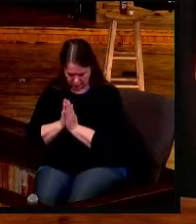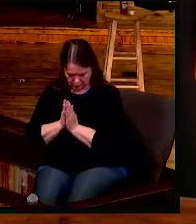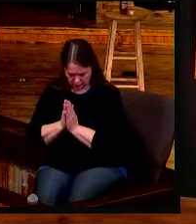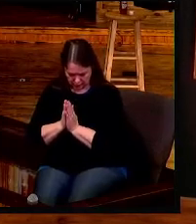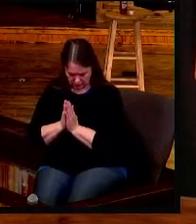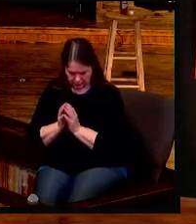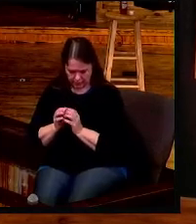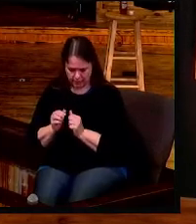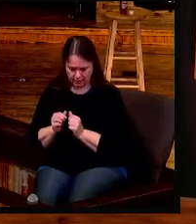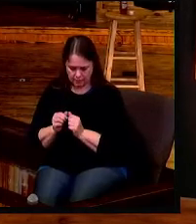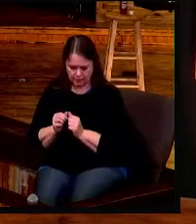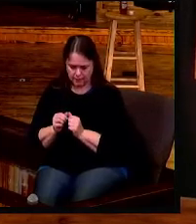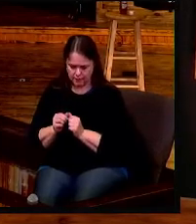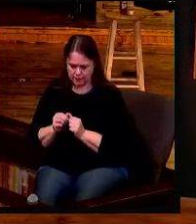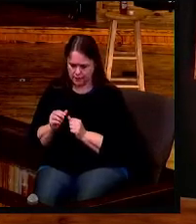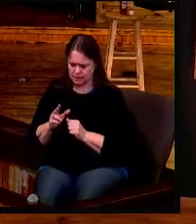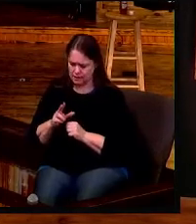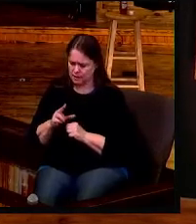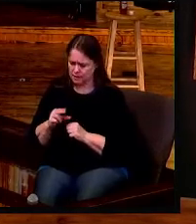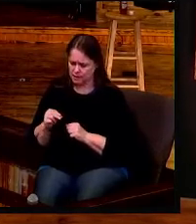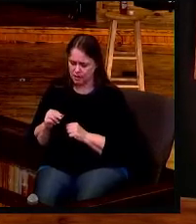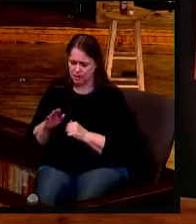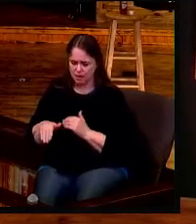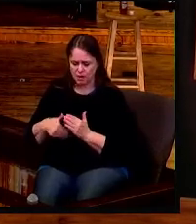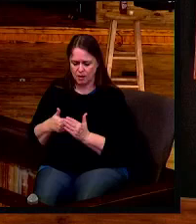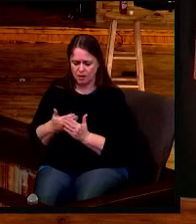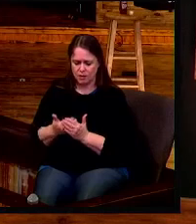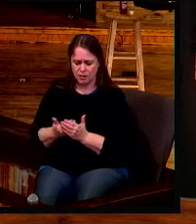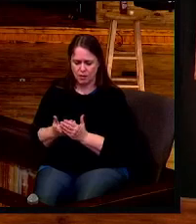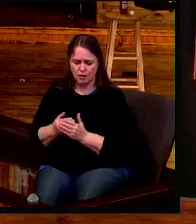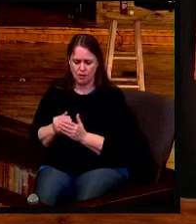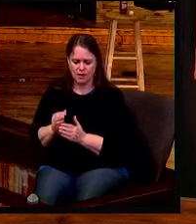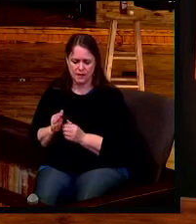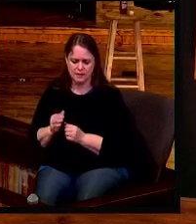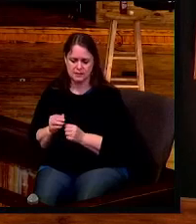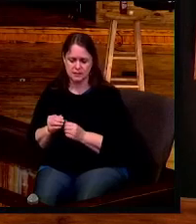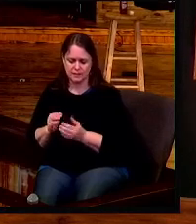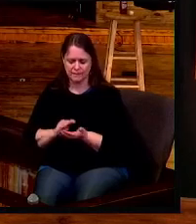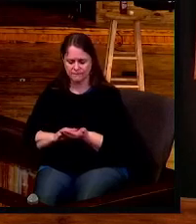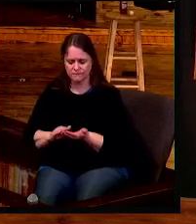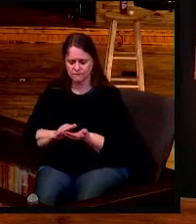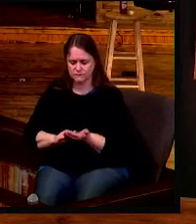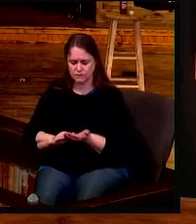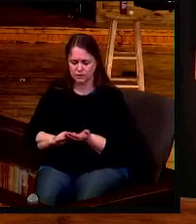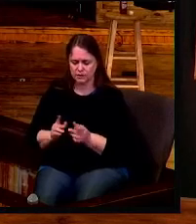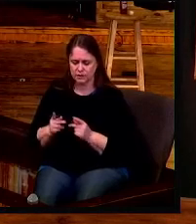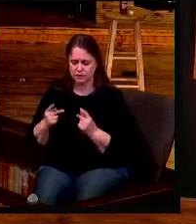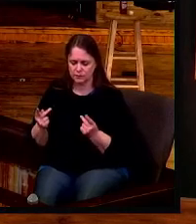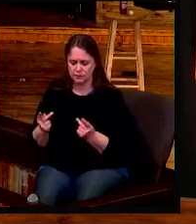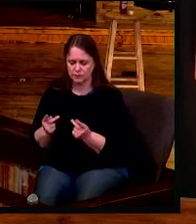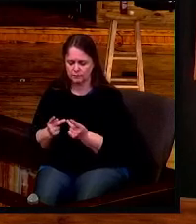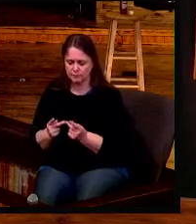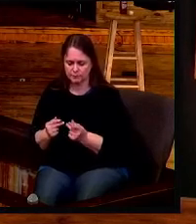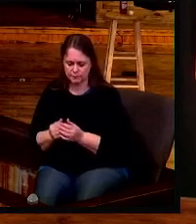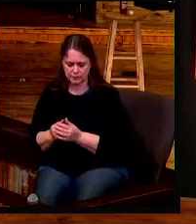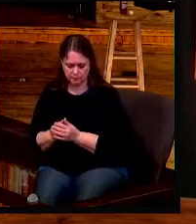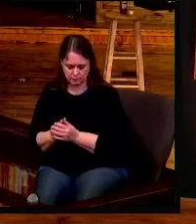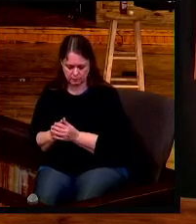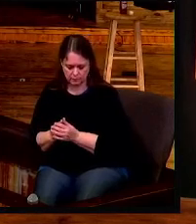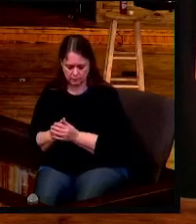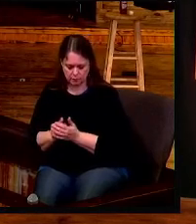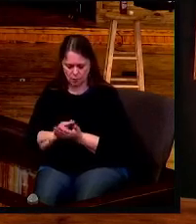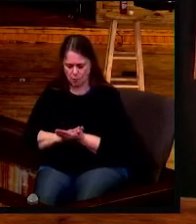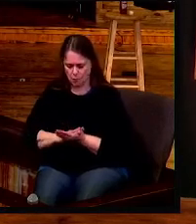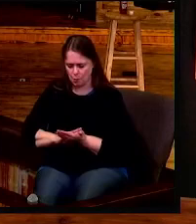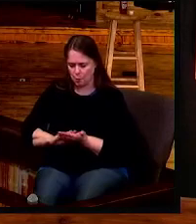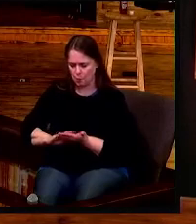asking. If you have anything against someone, forgive. Only then will your heavenly Father be inclined to also wipe your slate